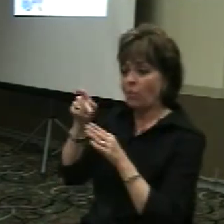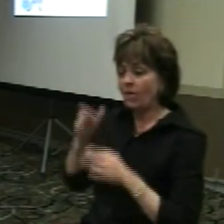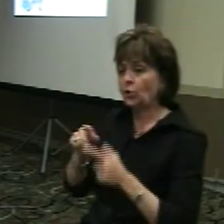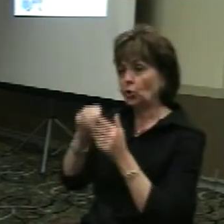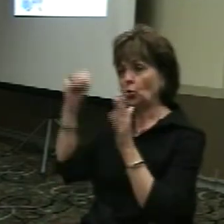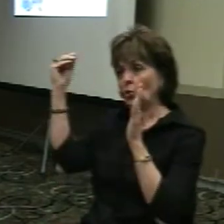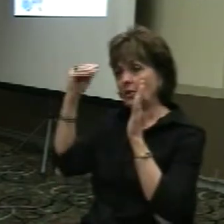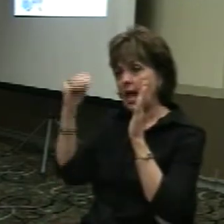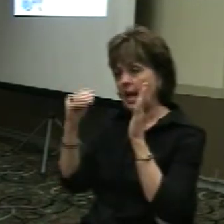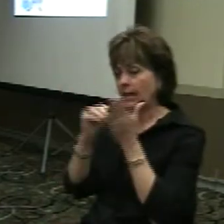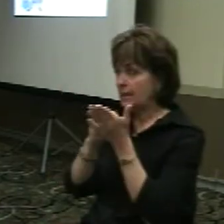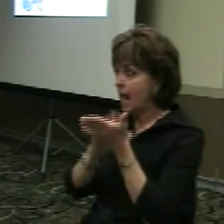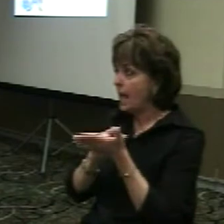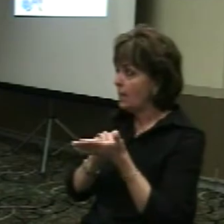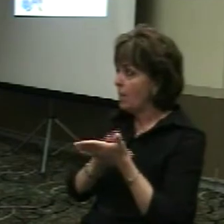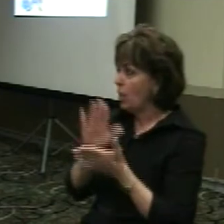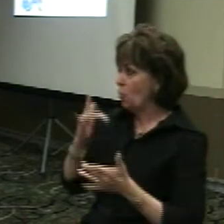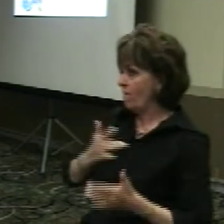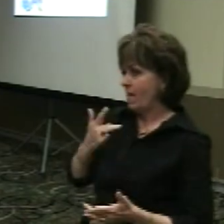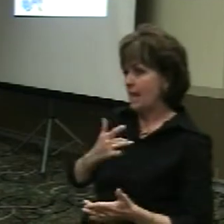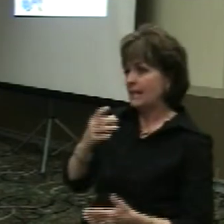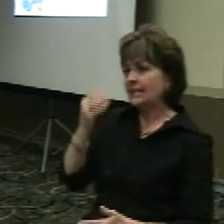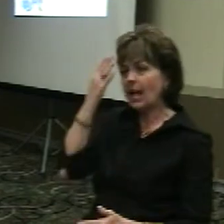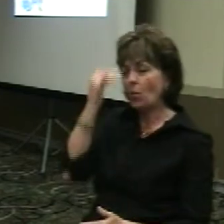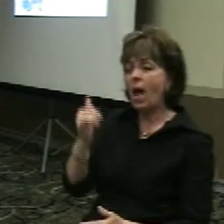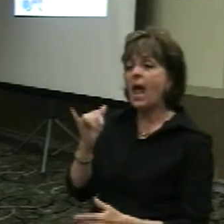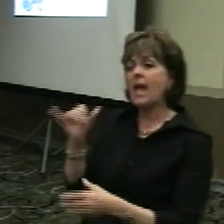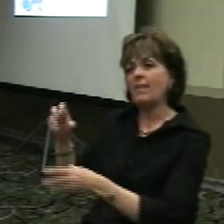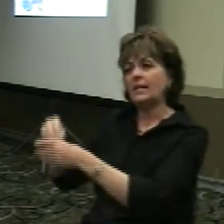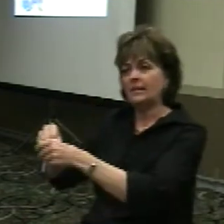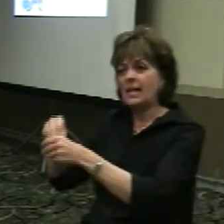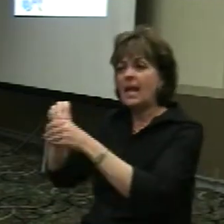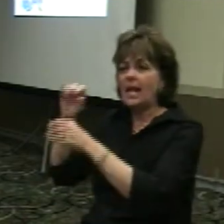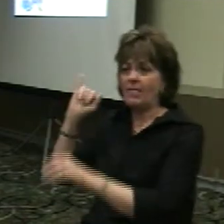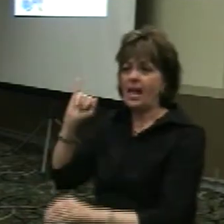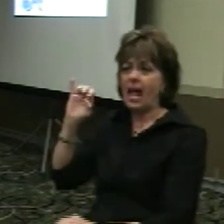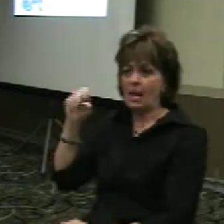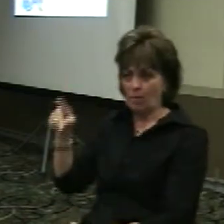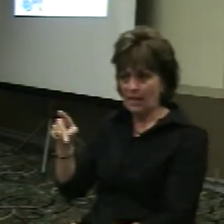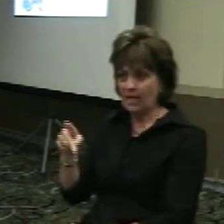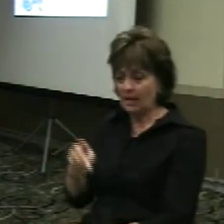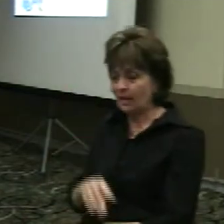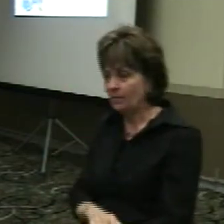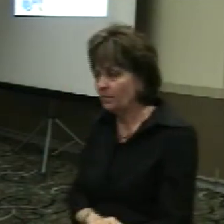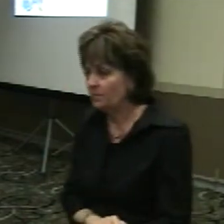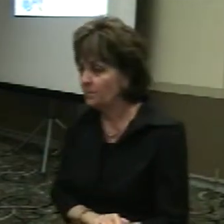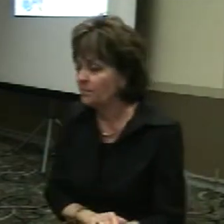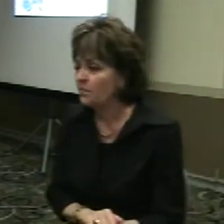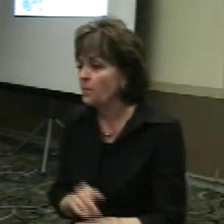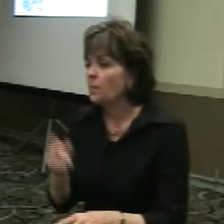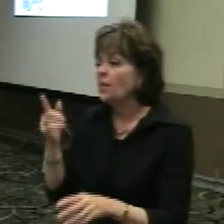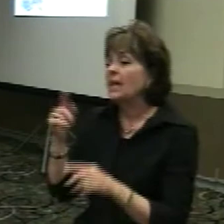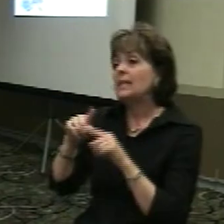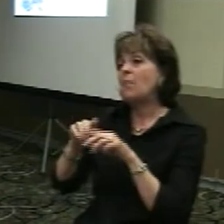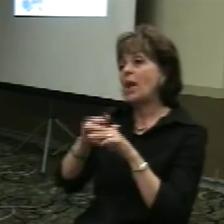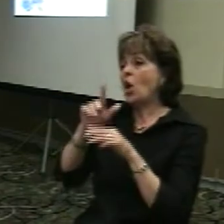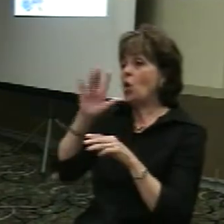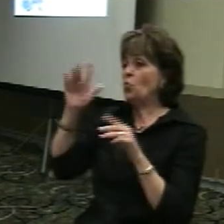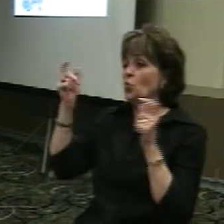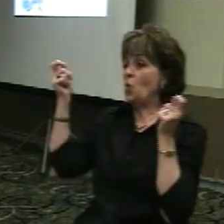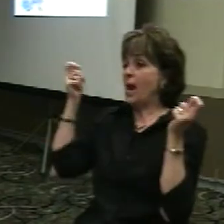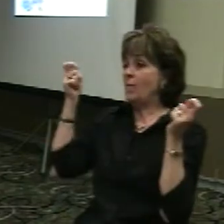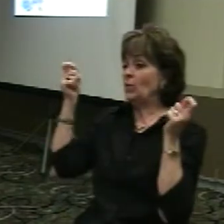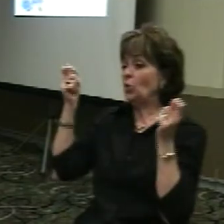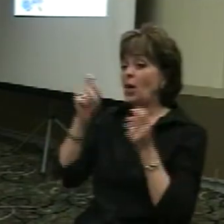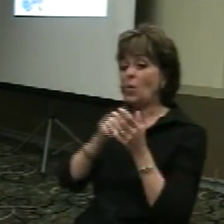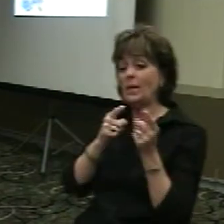to document what your feelings are and why, and it becomes part of the IEP. Okay? Now, depending on who your administrator